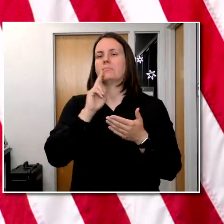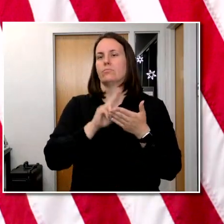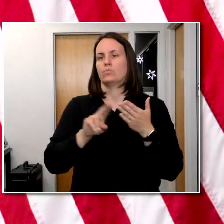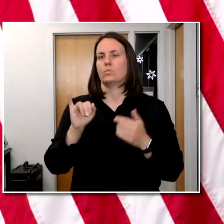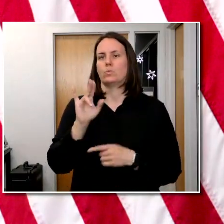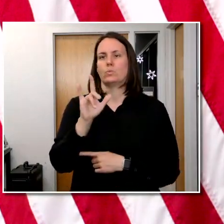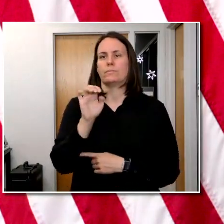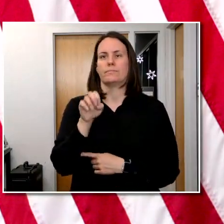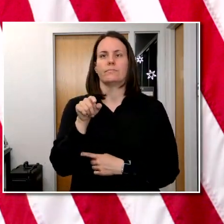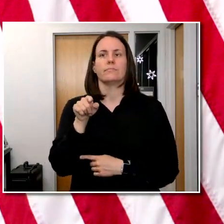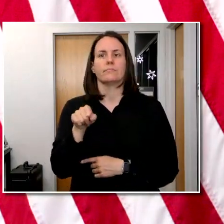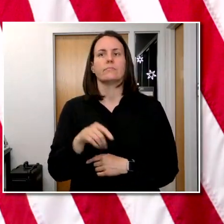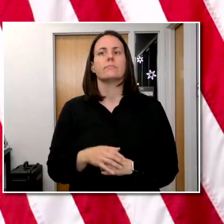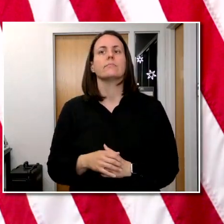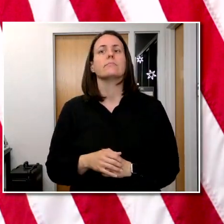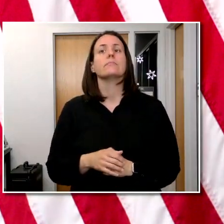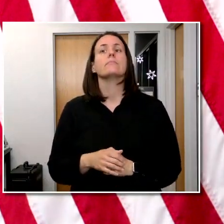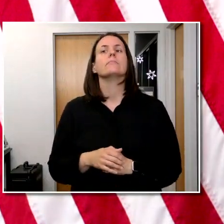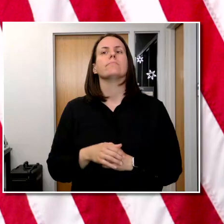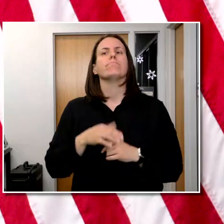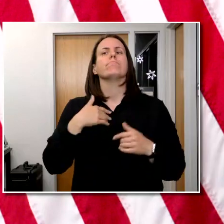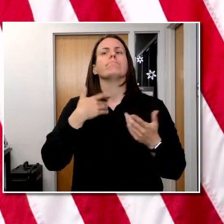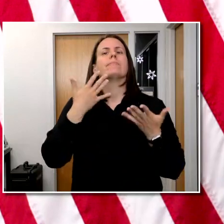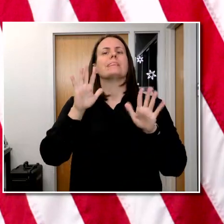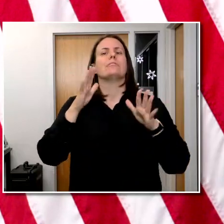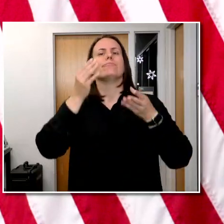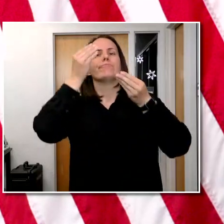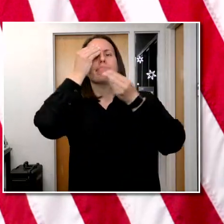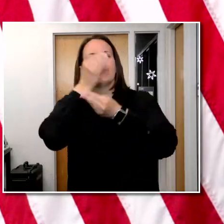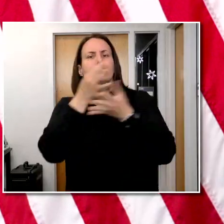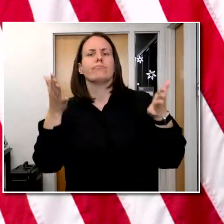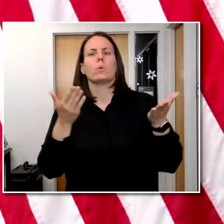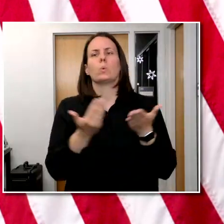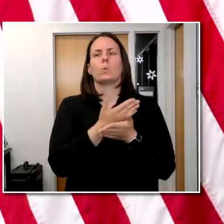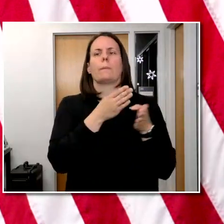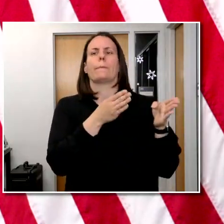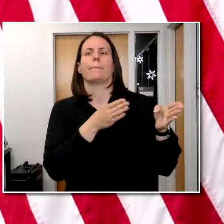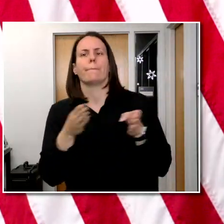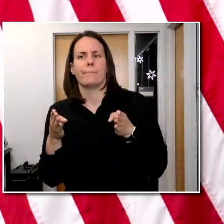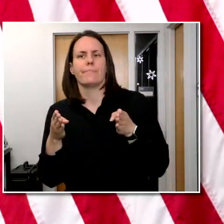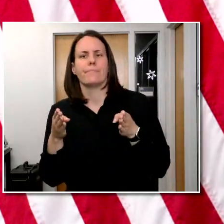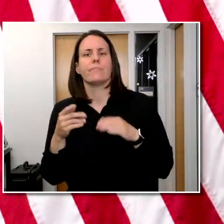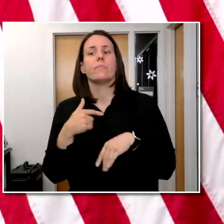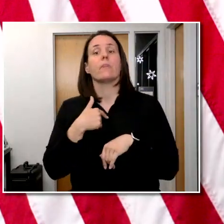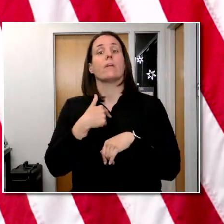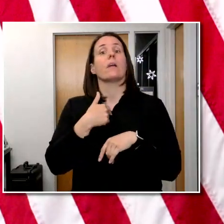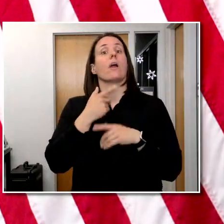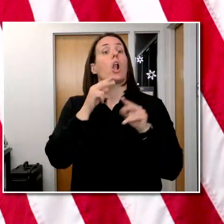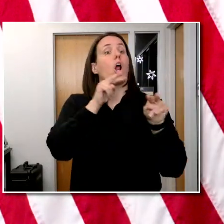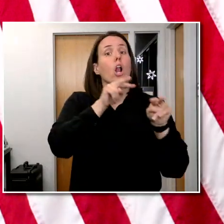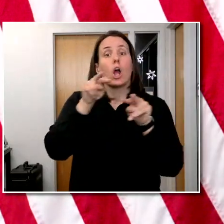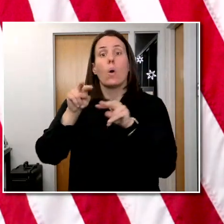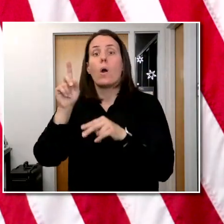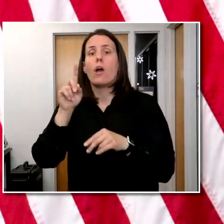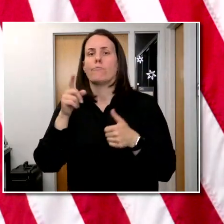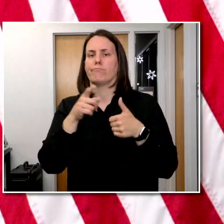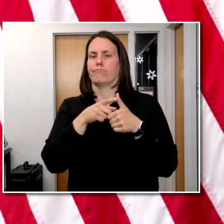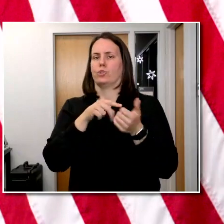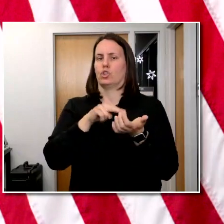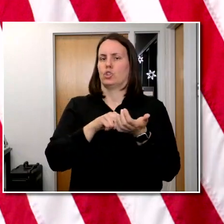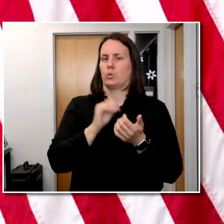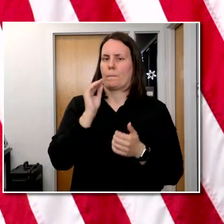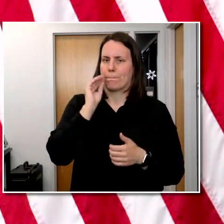and foremost, long-term care facilities. Our intent is to test all staff and residents at those facilities.